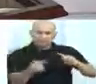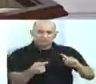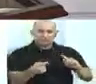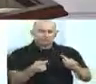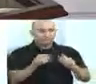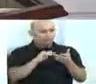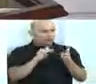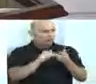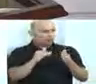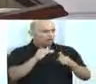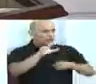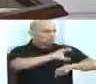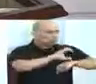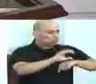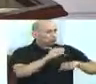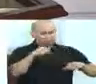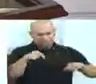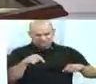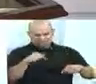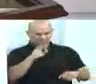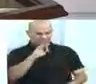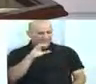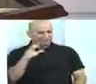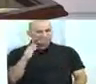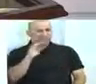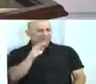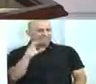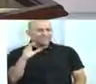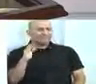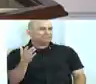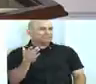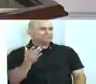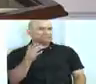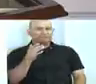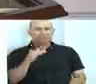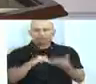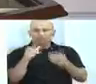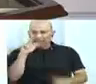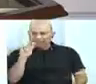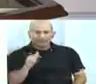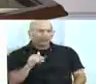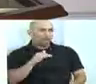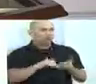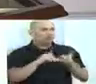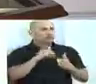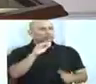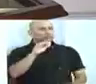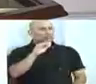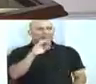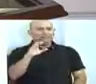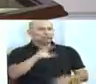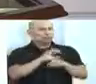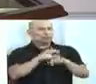Founders. Forgive L.A. Forgive MCC churches, wherever they may